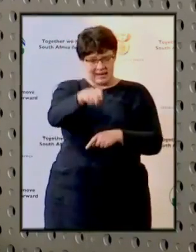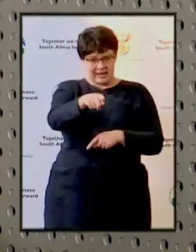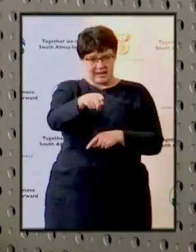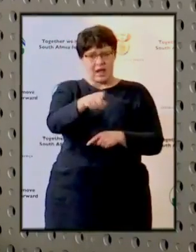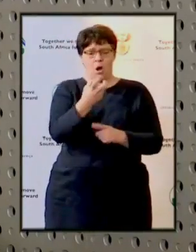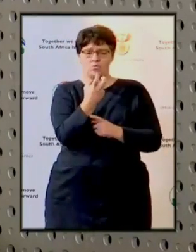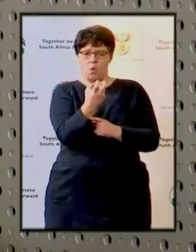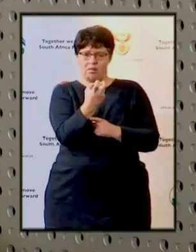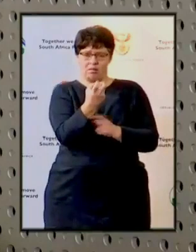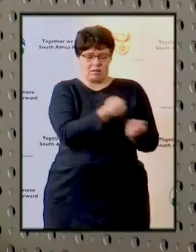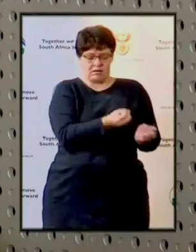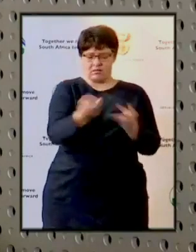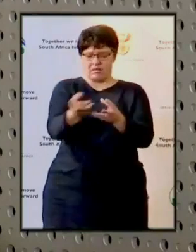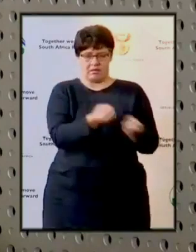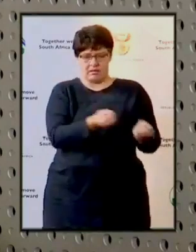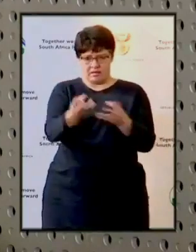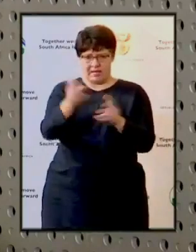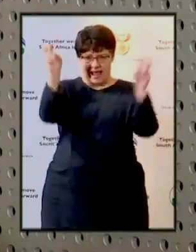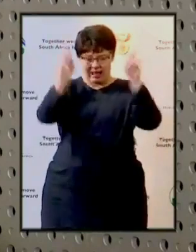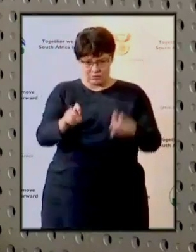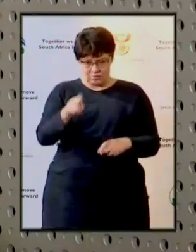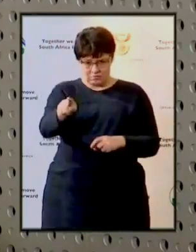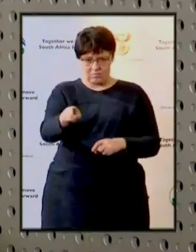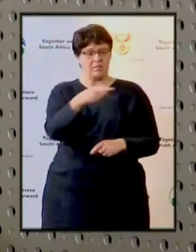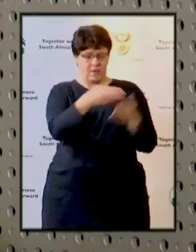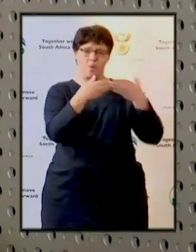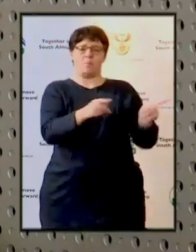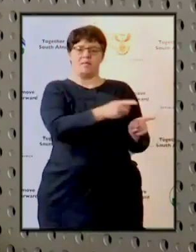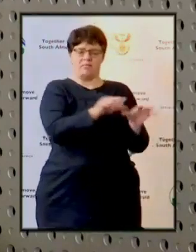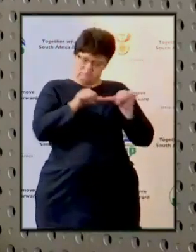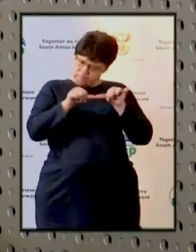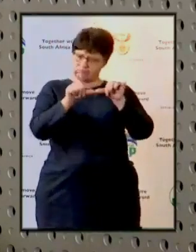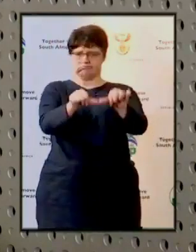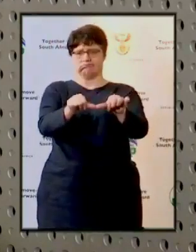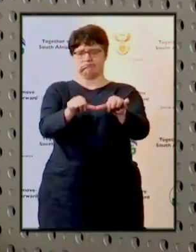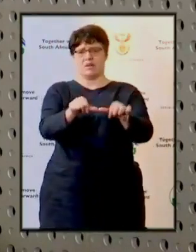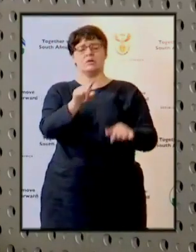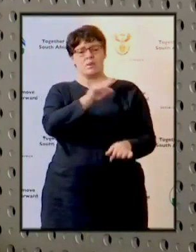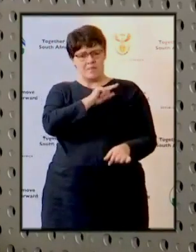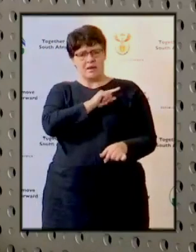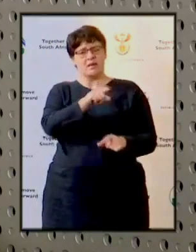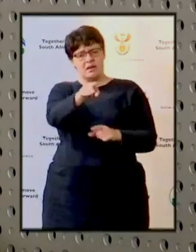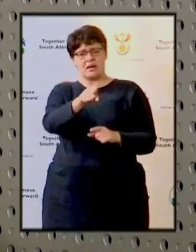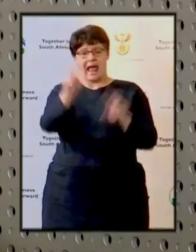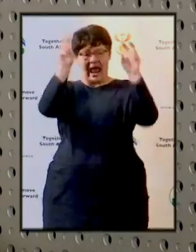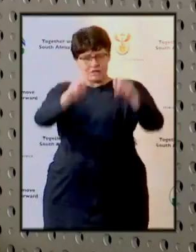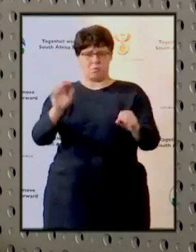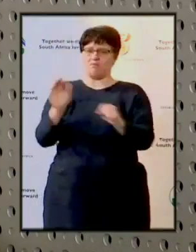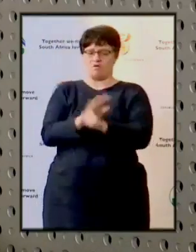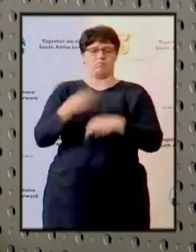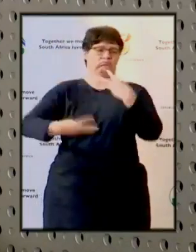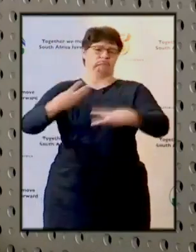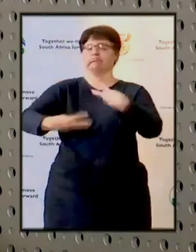with coal were opened, and they will remain open. And Eskom can work at full capacity depending